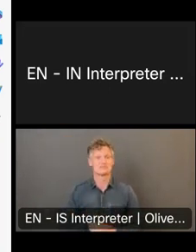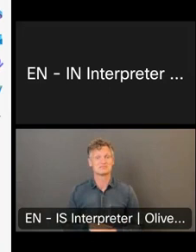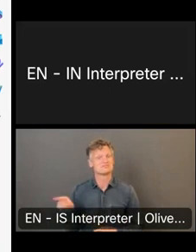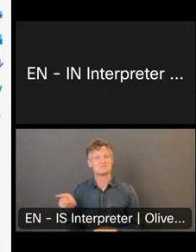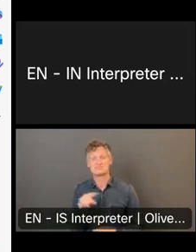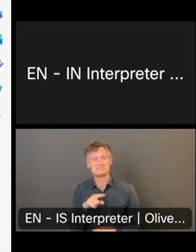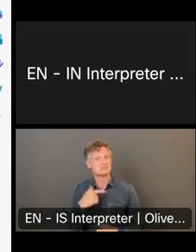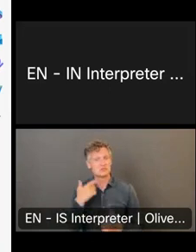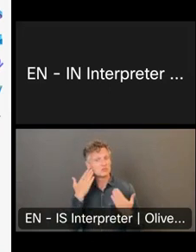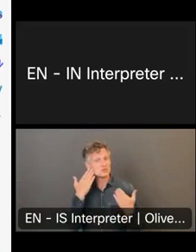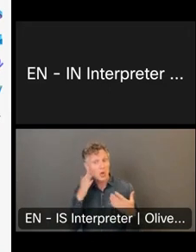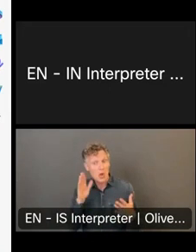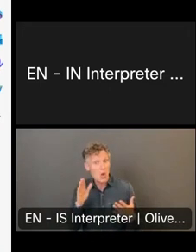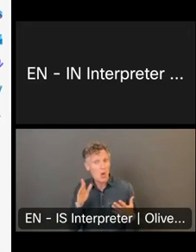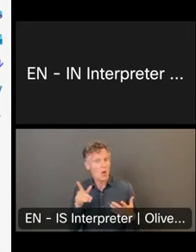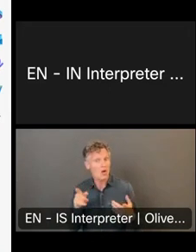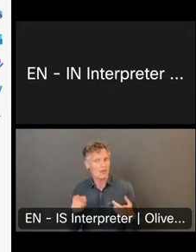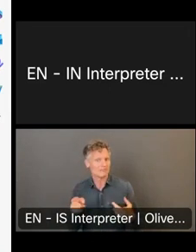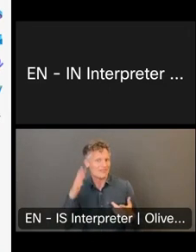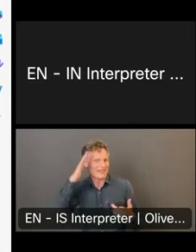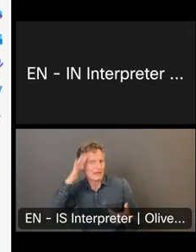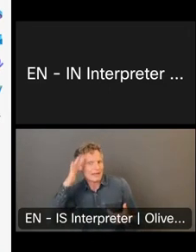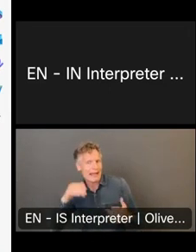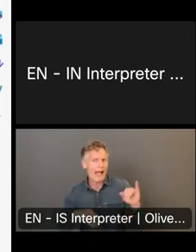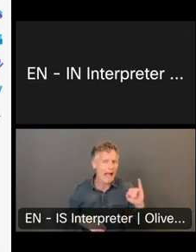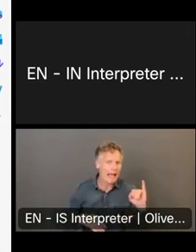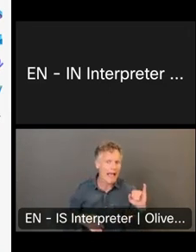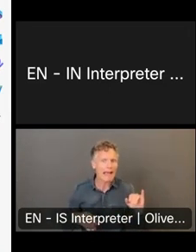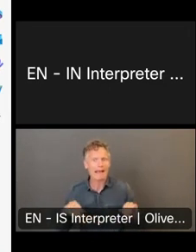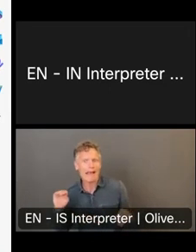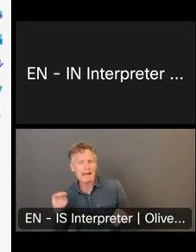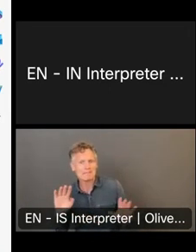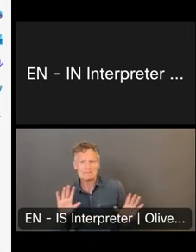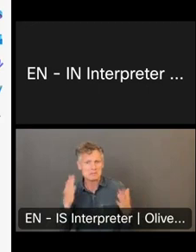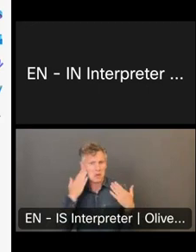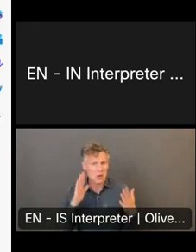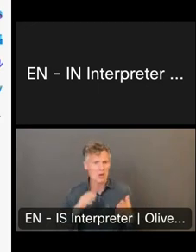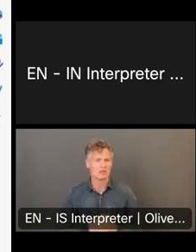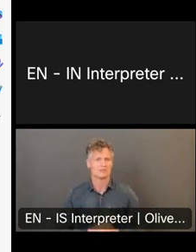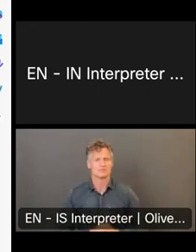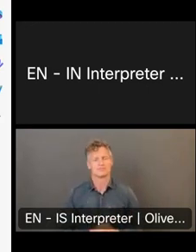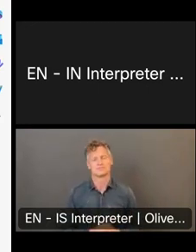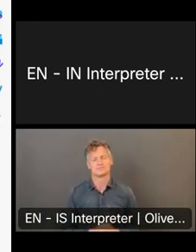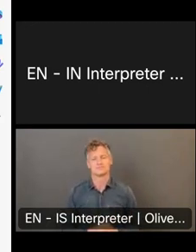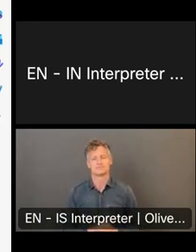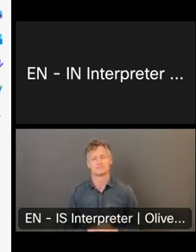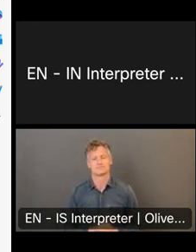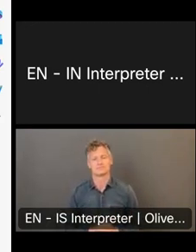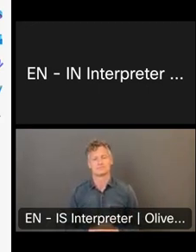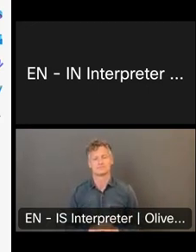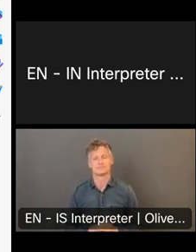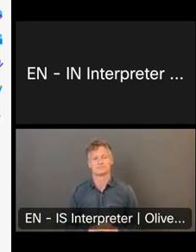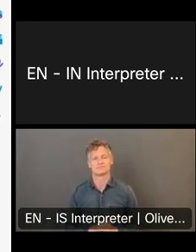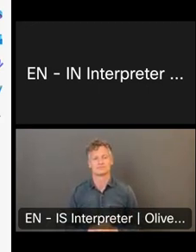minimization. So for Aristotle, prolixity is defined, the interaction of